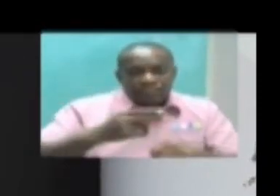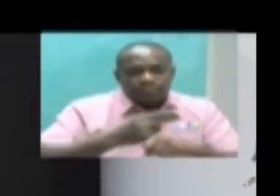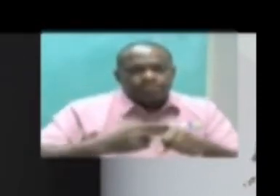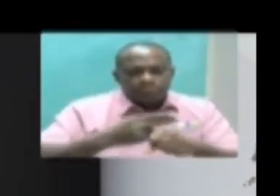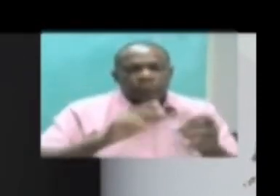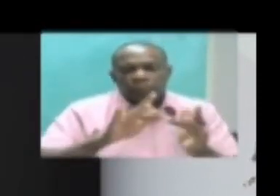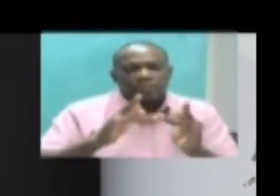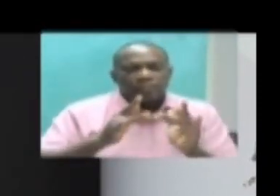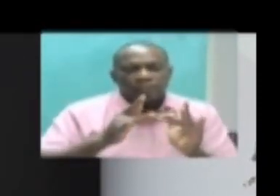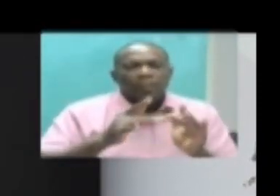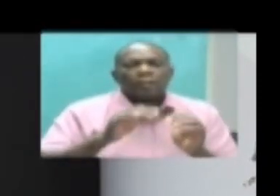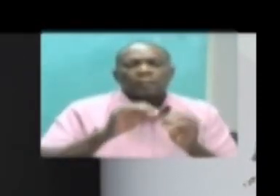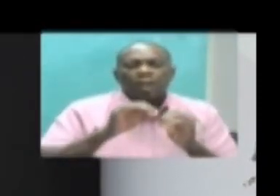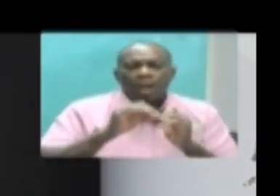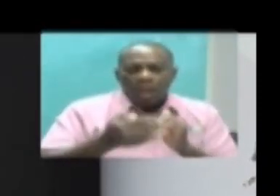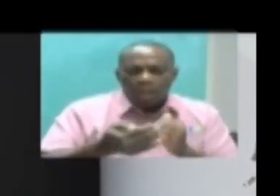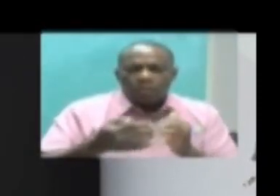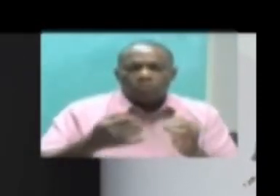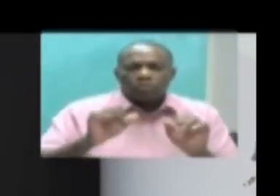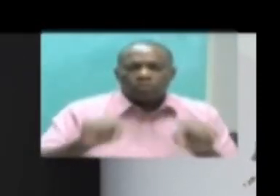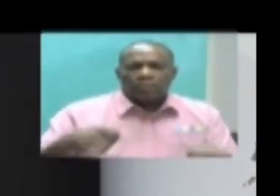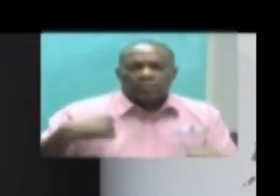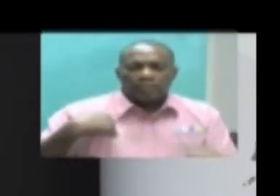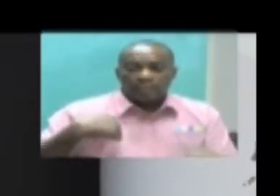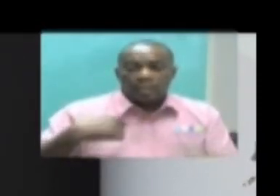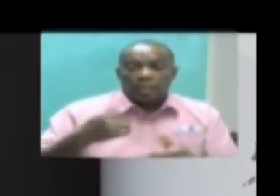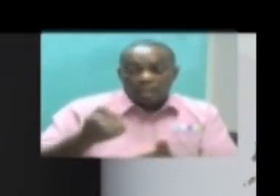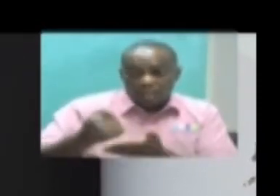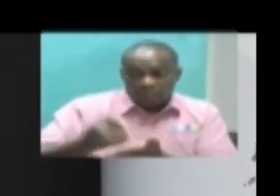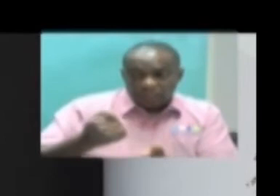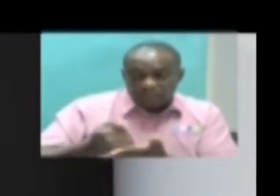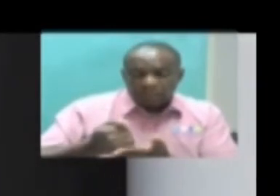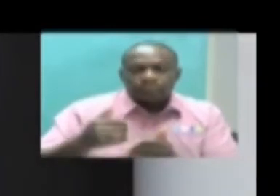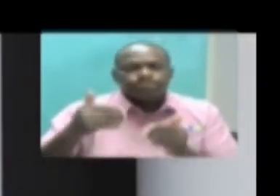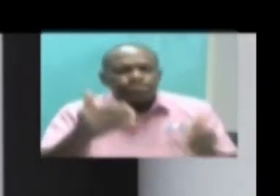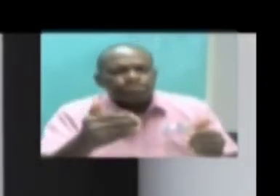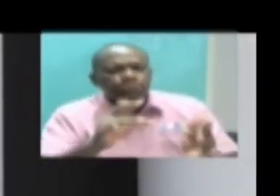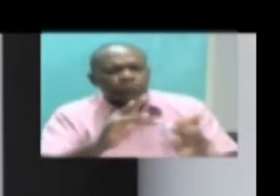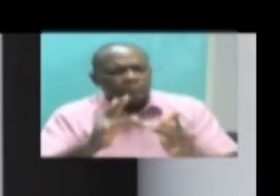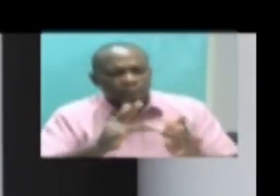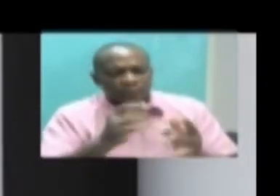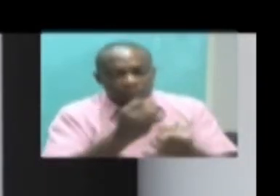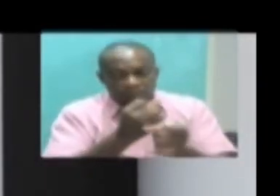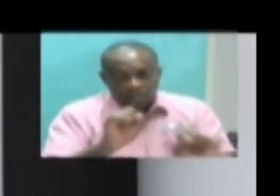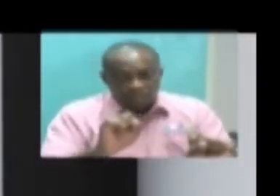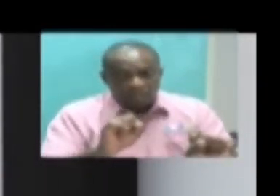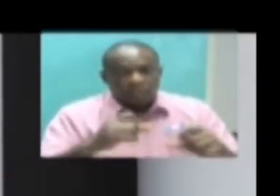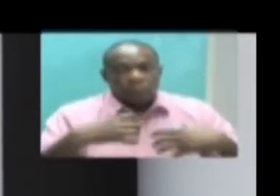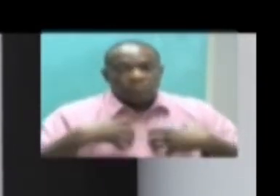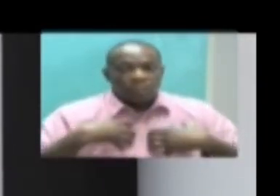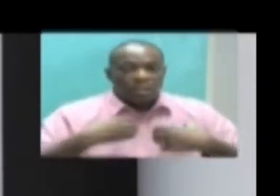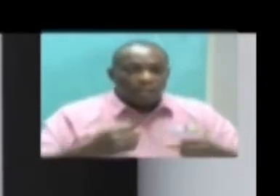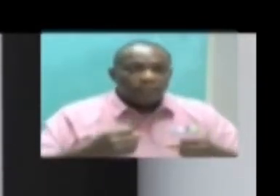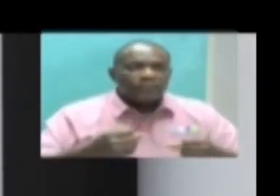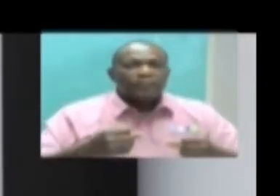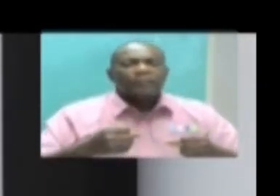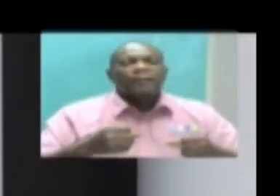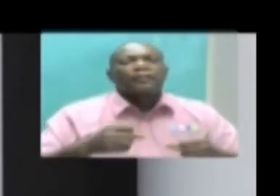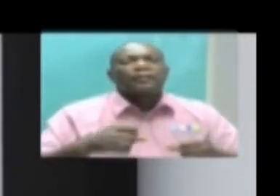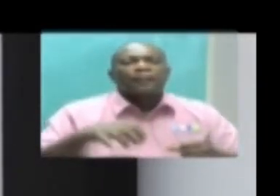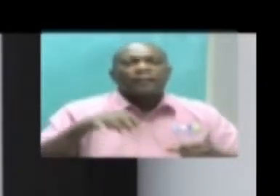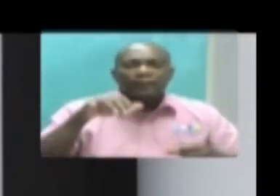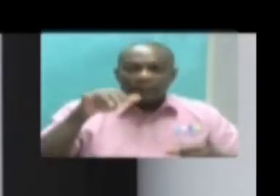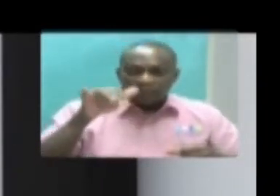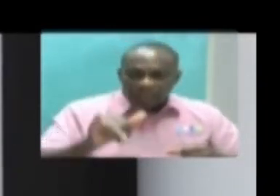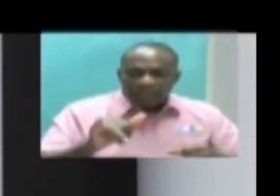safe, positive, healthy way? That's where the limits come in, the systems, the programs and so on,